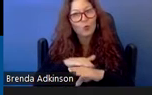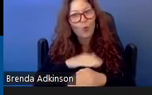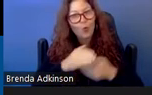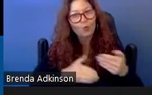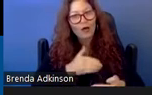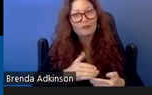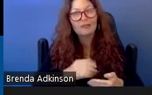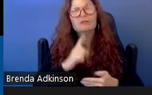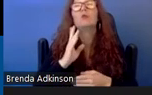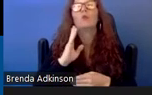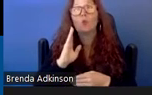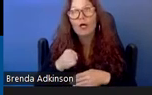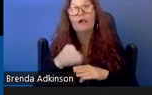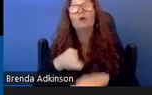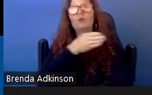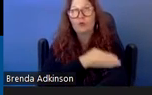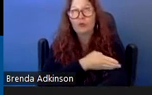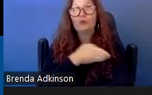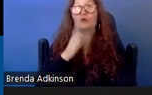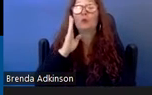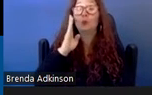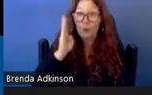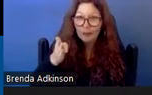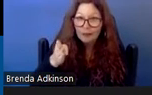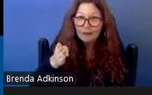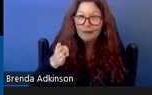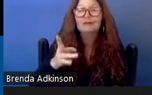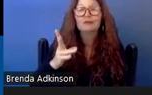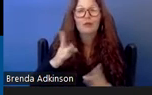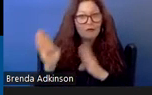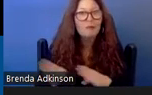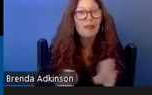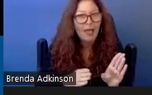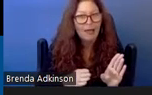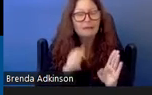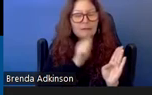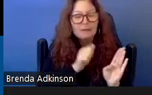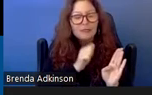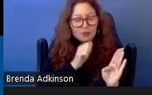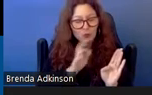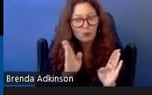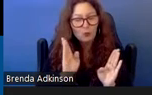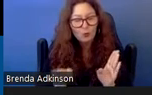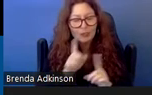end of the tunnel. It's a path to get there, so hang in there with us.